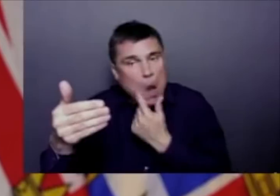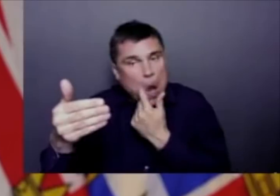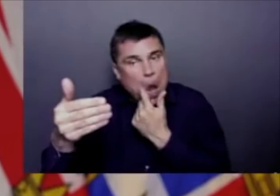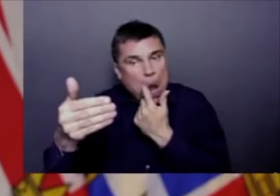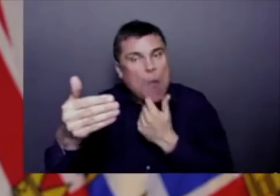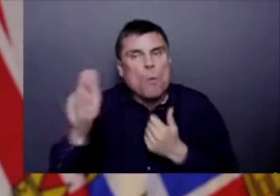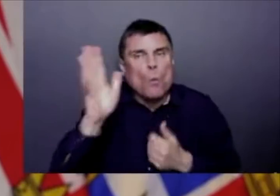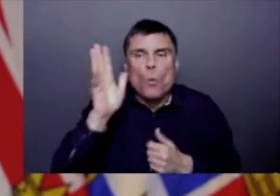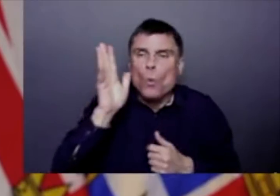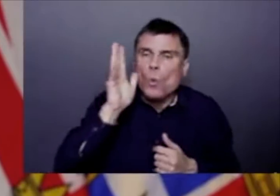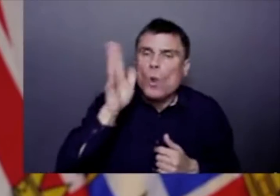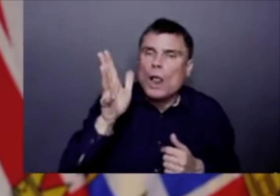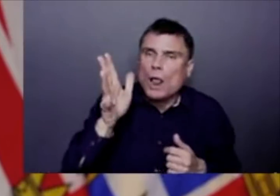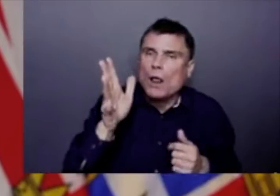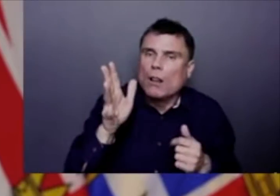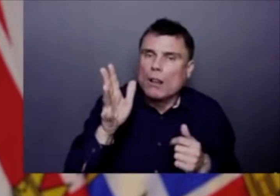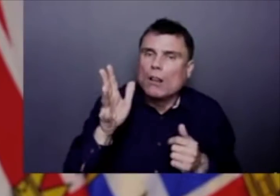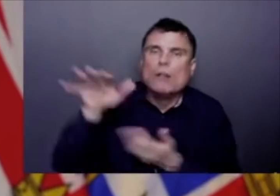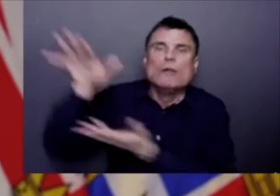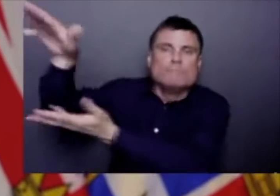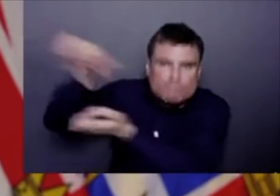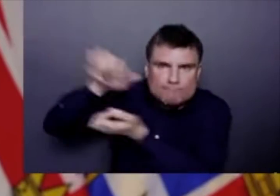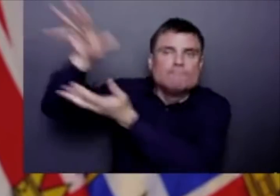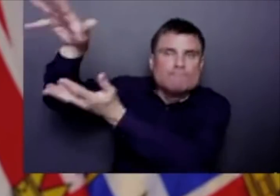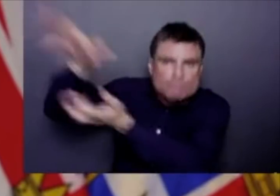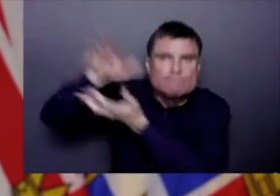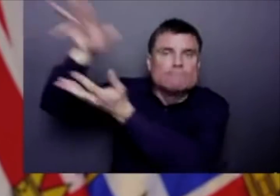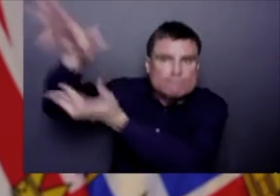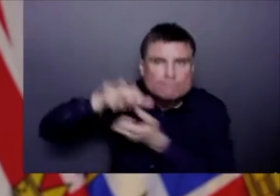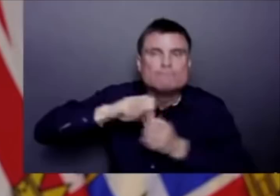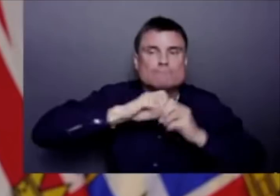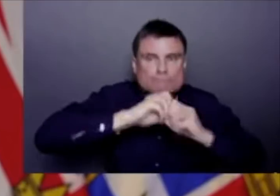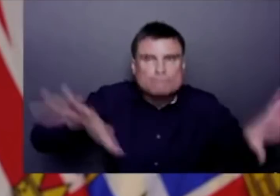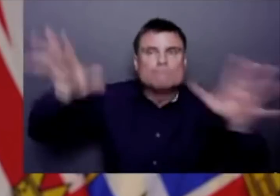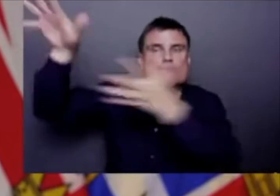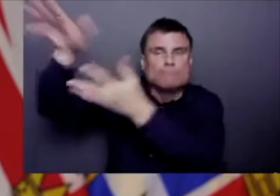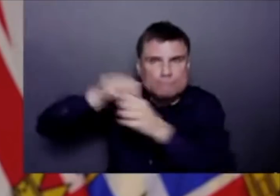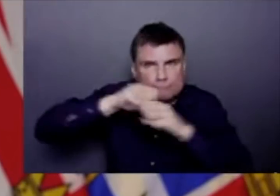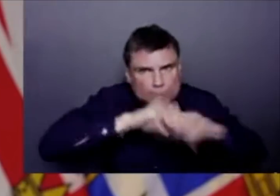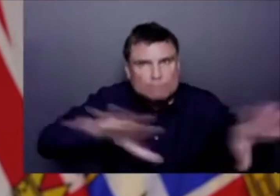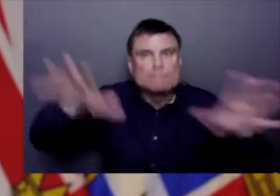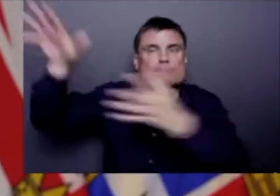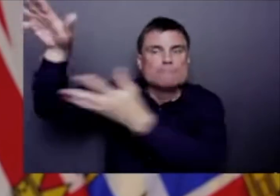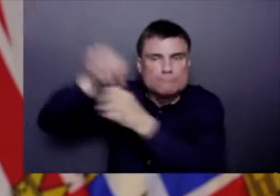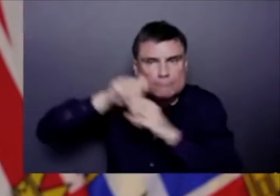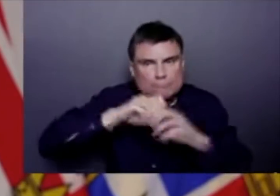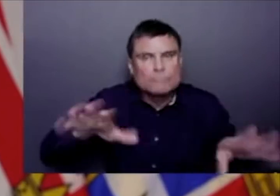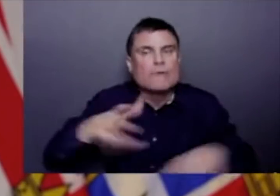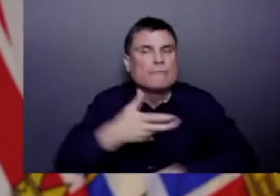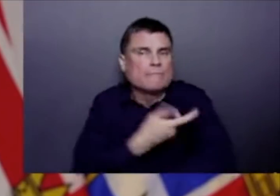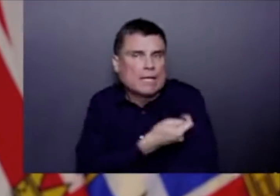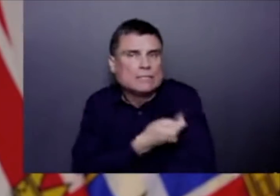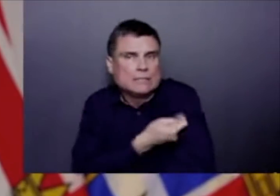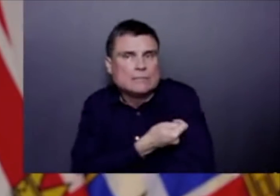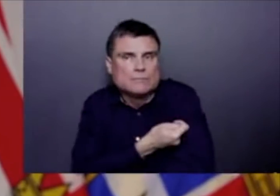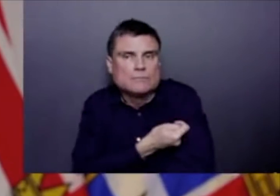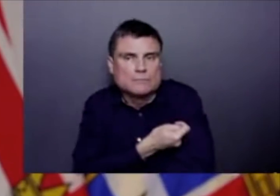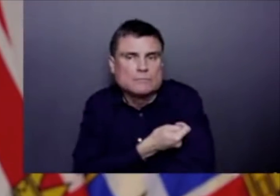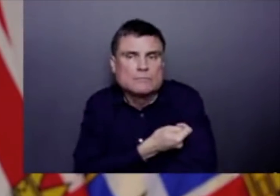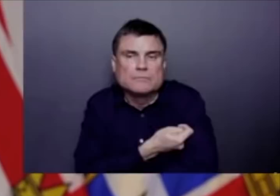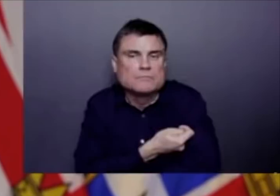that we can more broadly provide it to everybody, both in our healthcare system and in our communities. Do you have a follow-up,